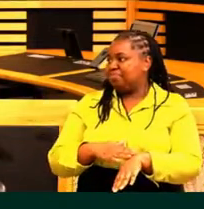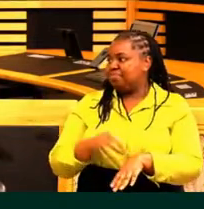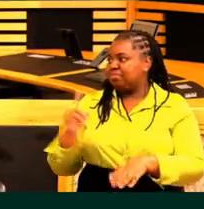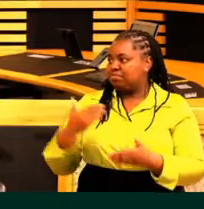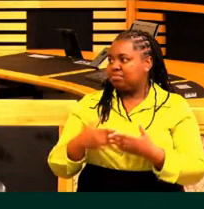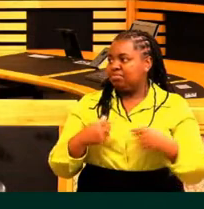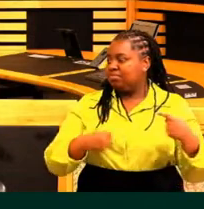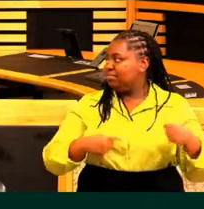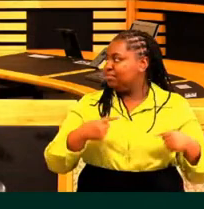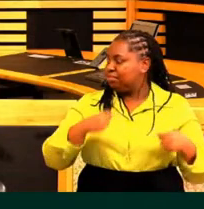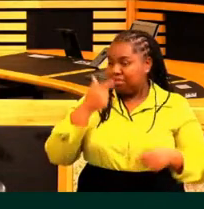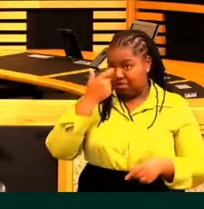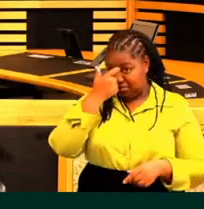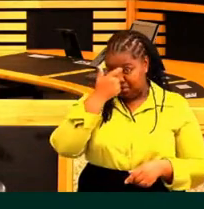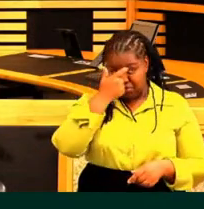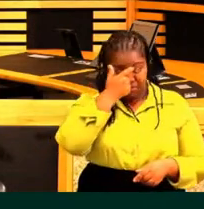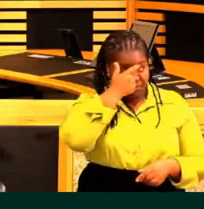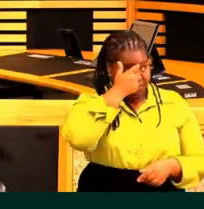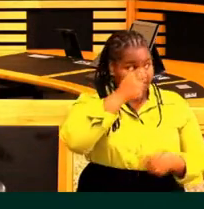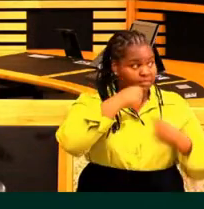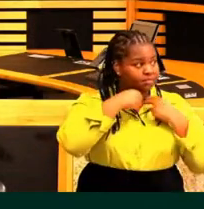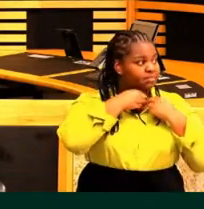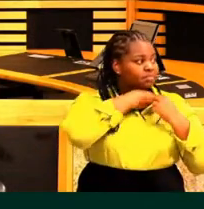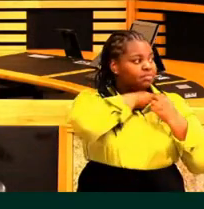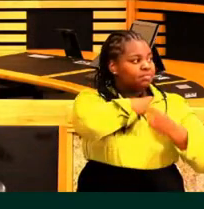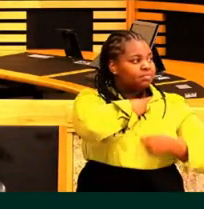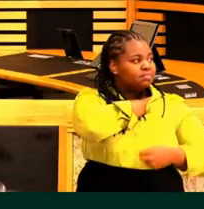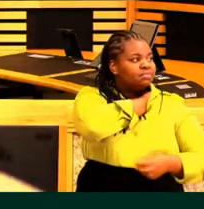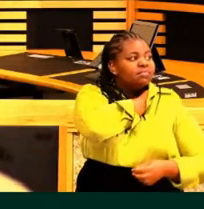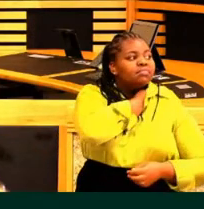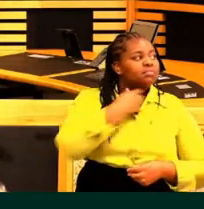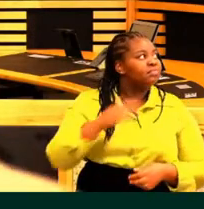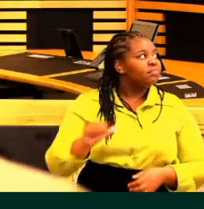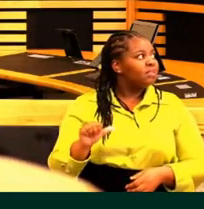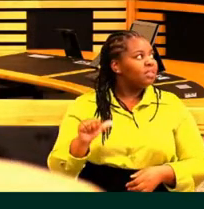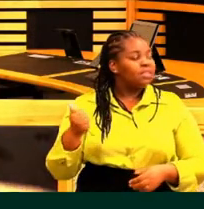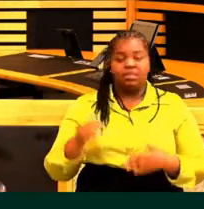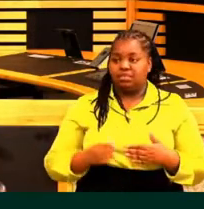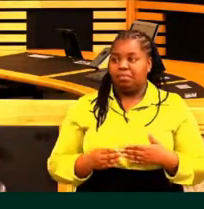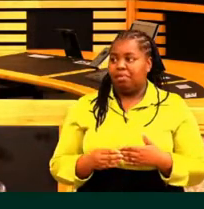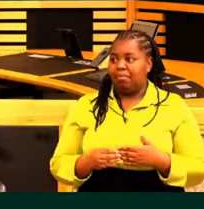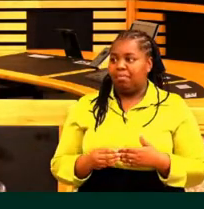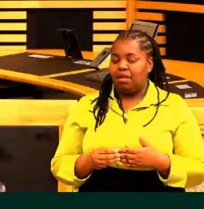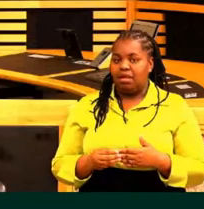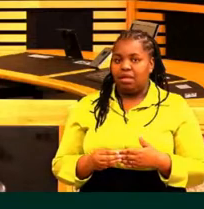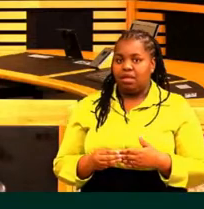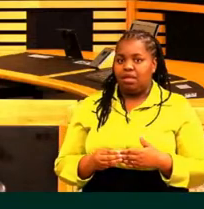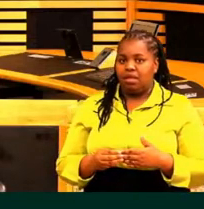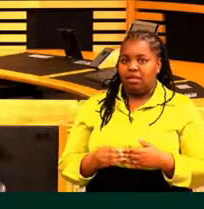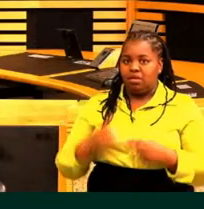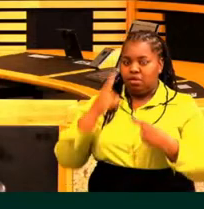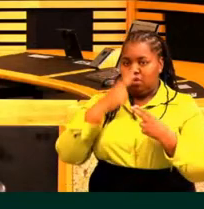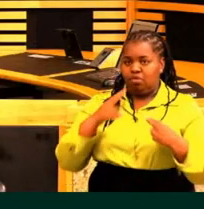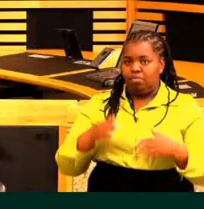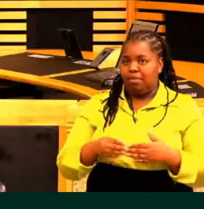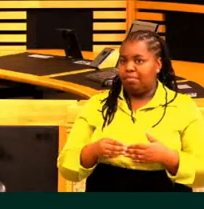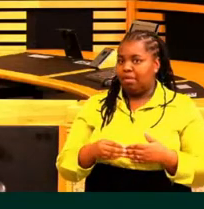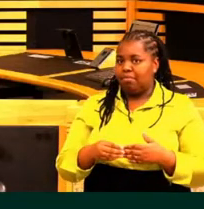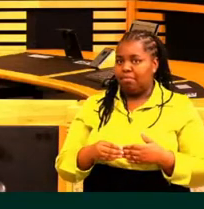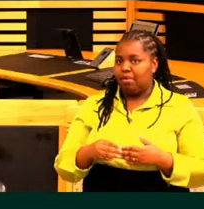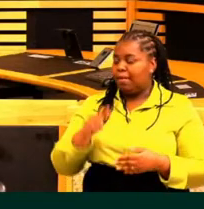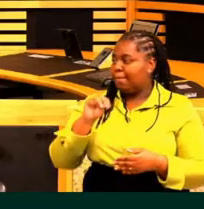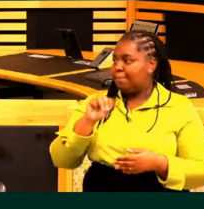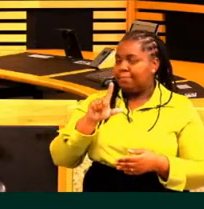debate then the next member is Honorable member from